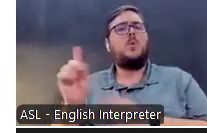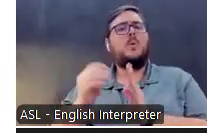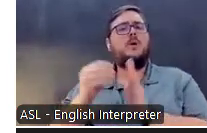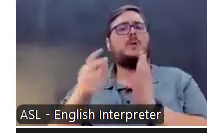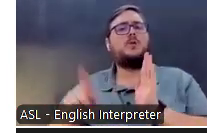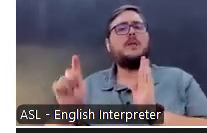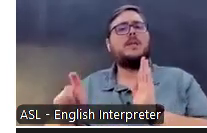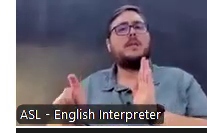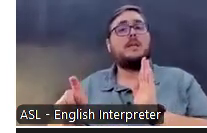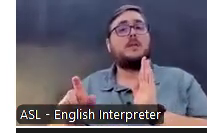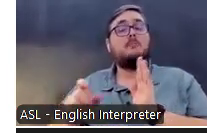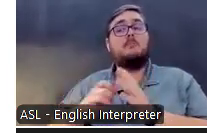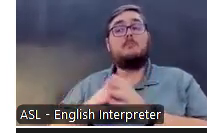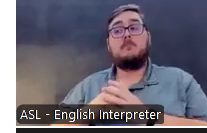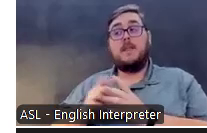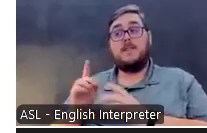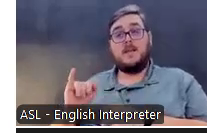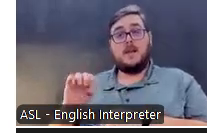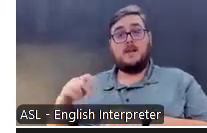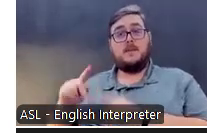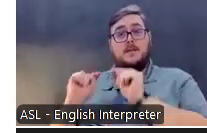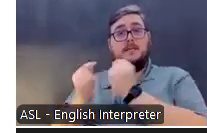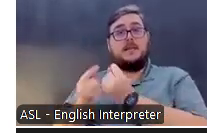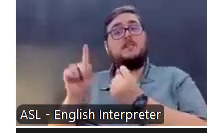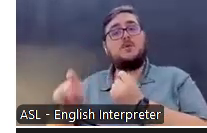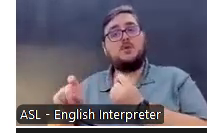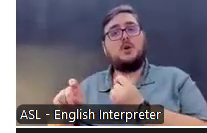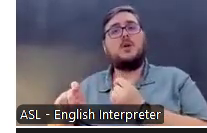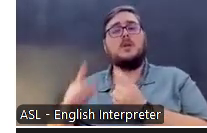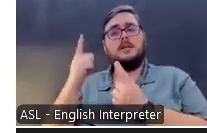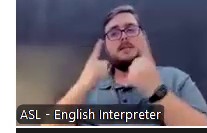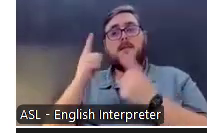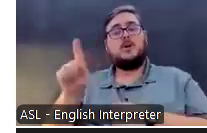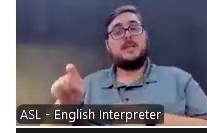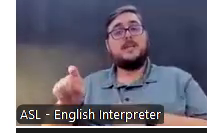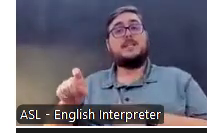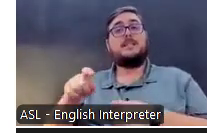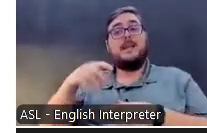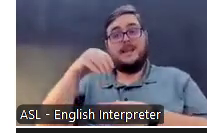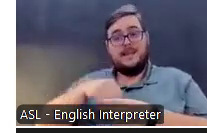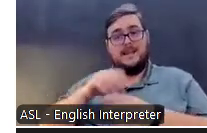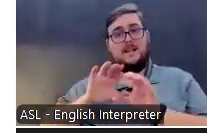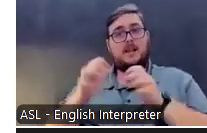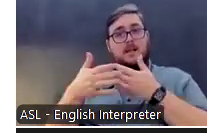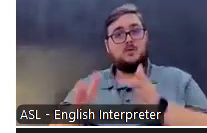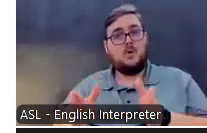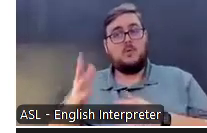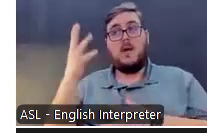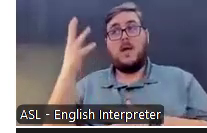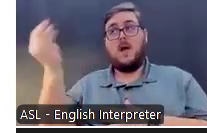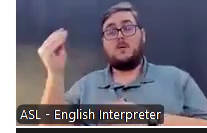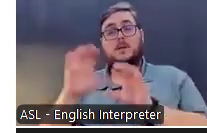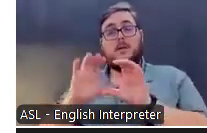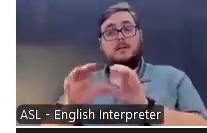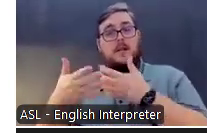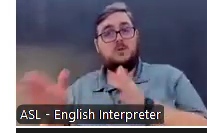student has in the classroom as well as outside the classroom. So, for example, on the school bus or in